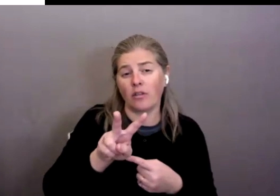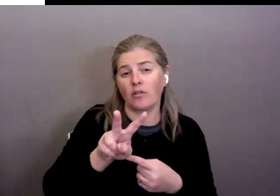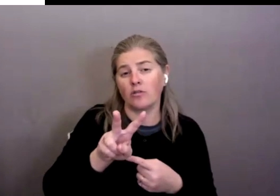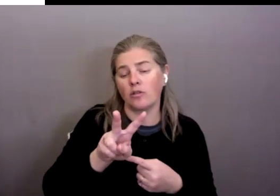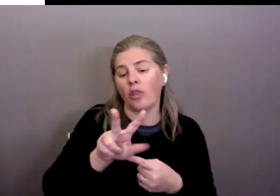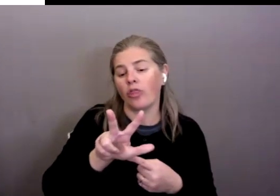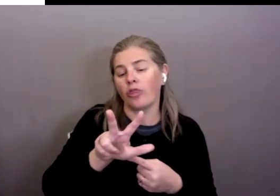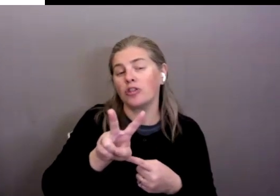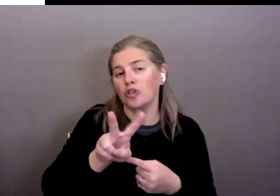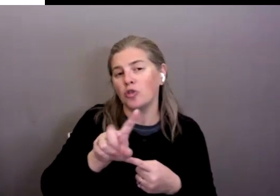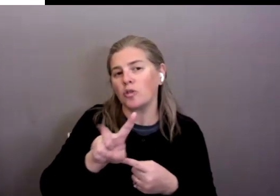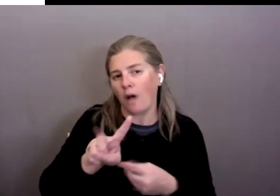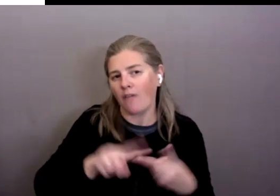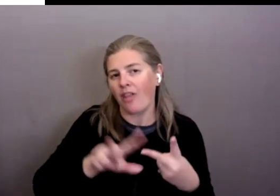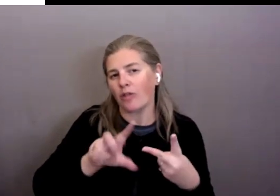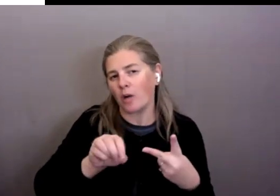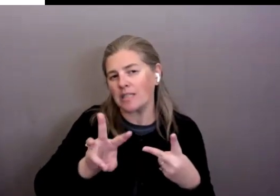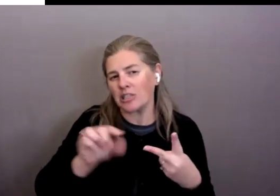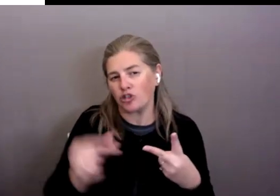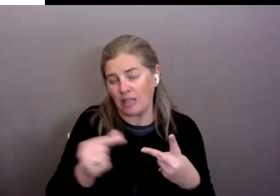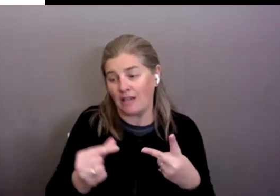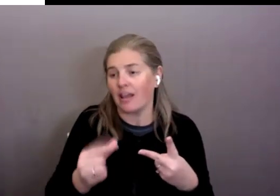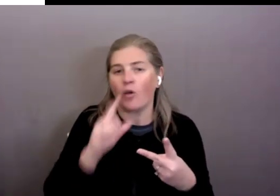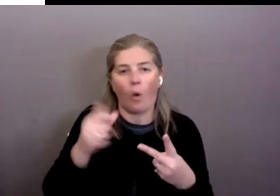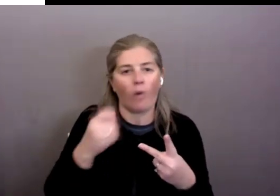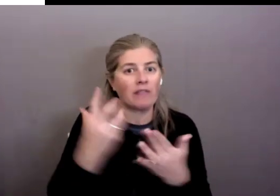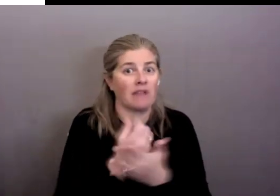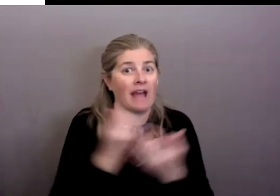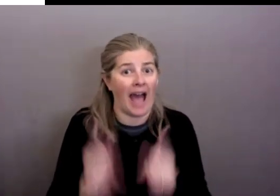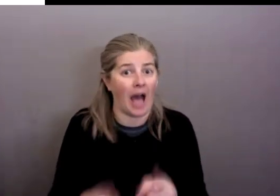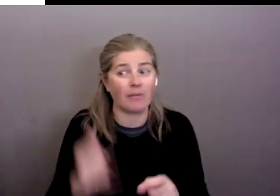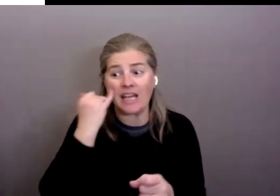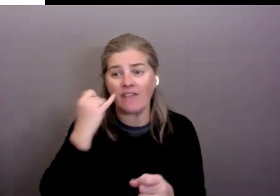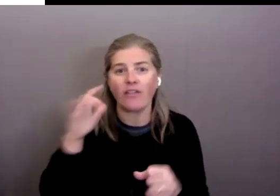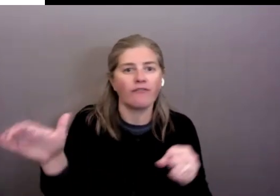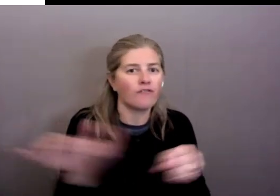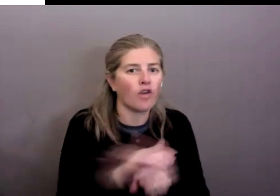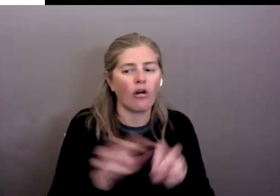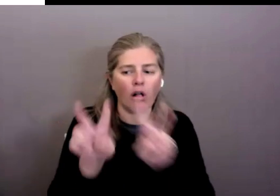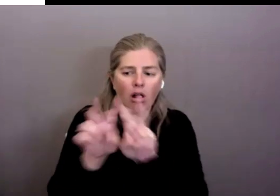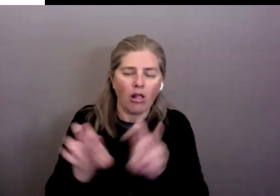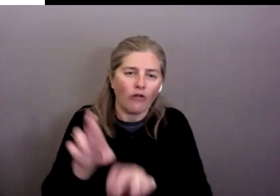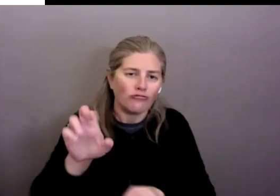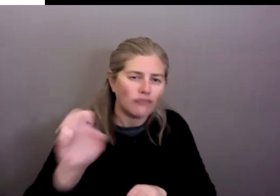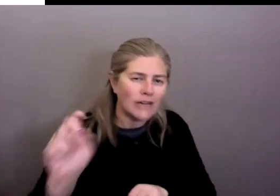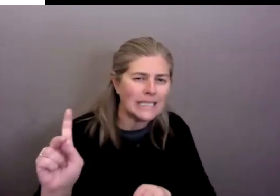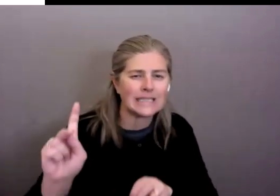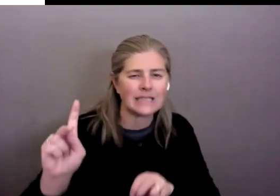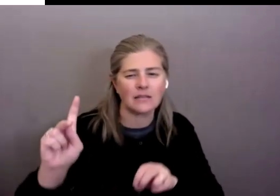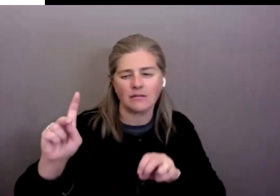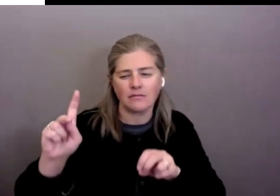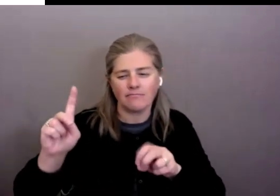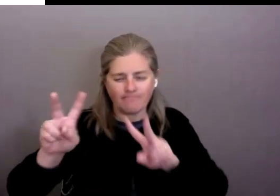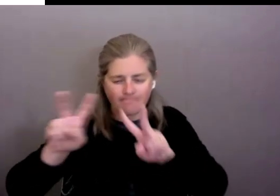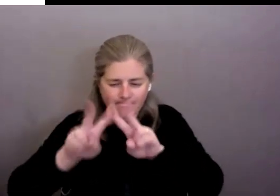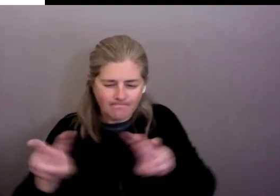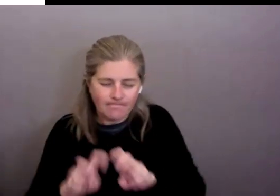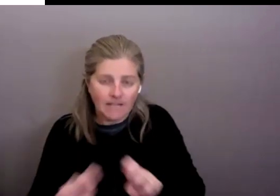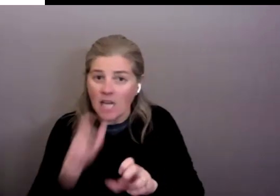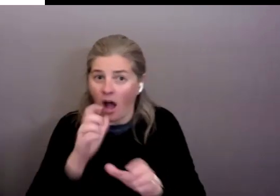be realized if the full financial risk of the potential failure of new contracts and commercial relationships does not fall on